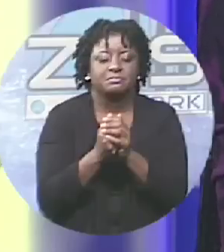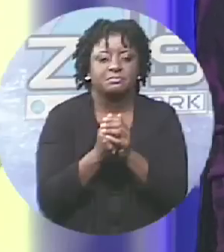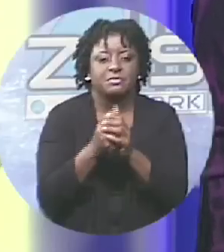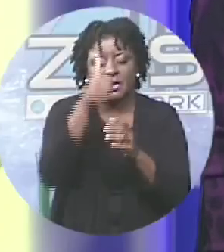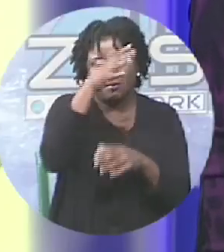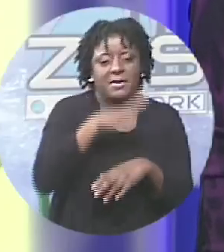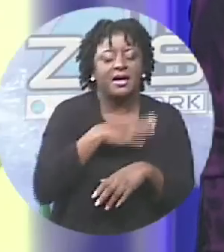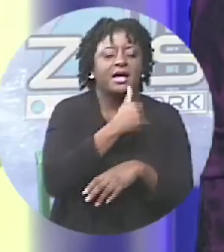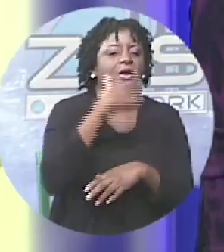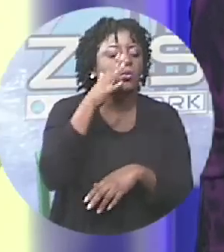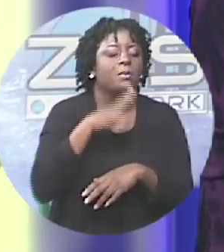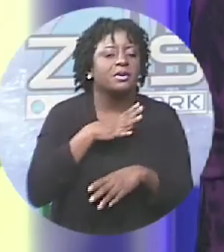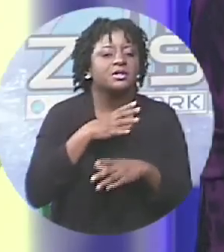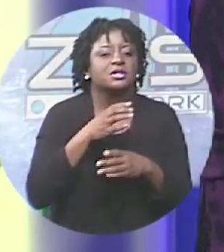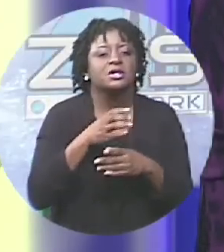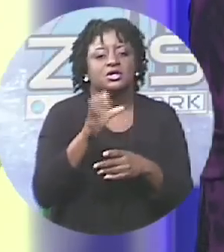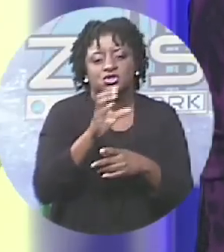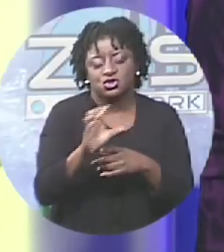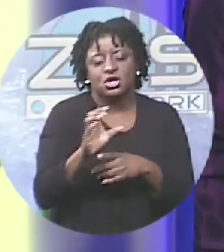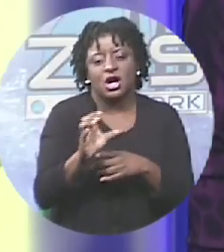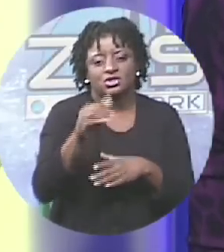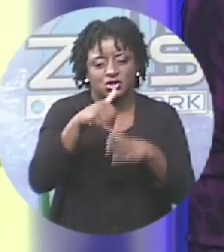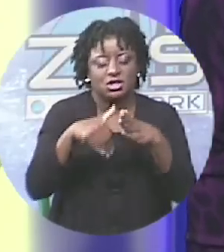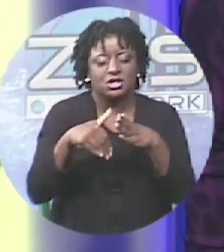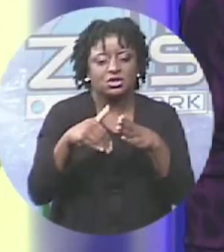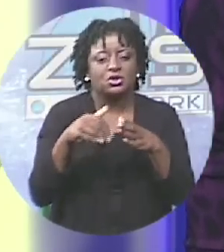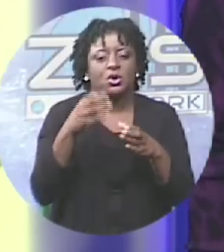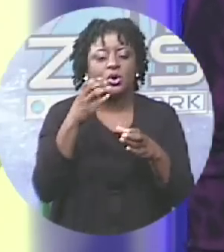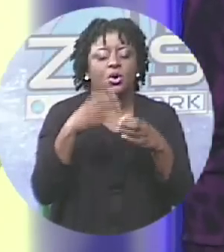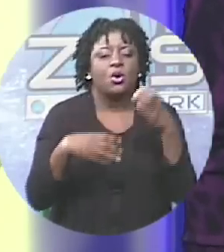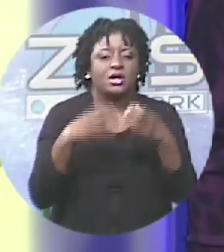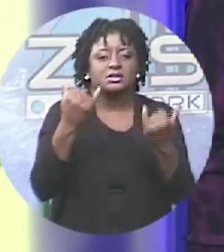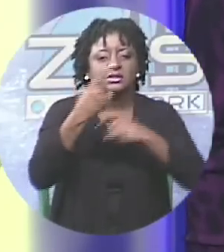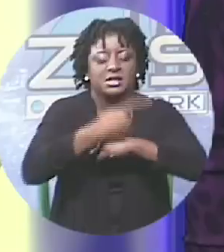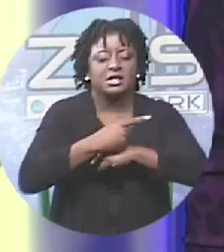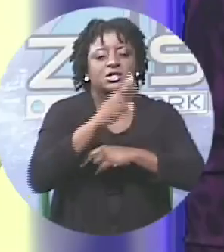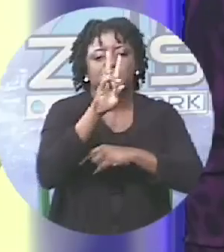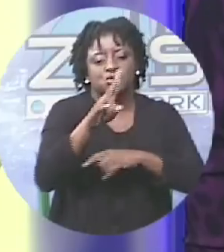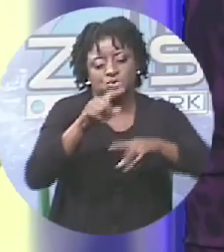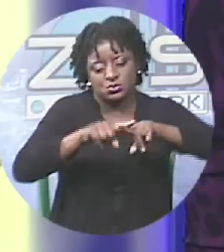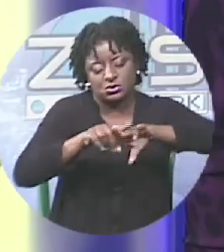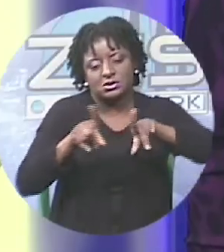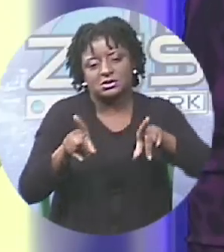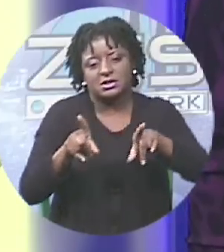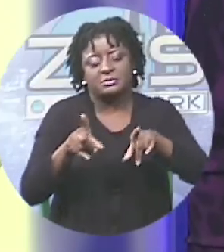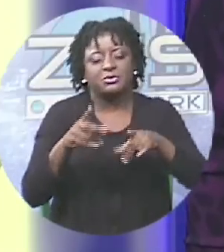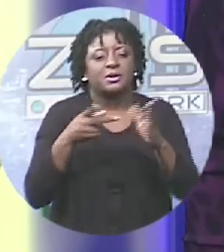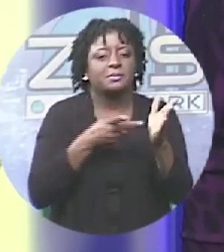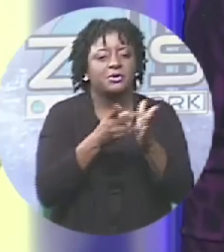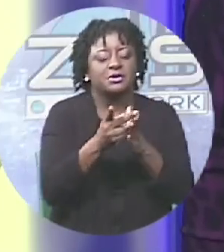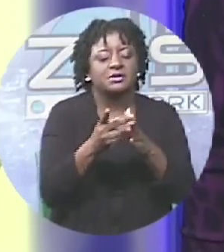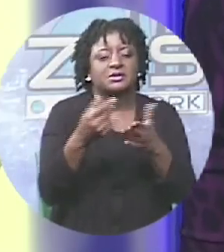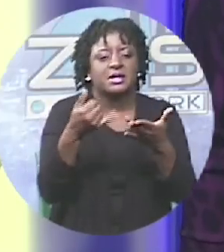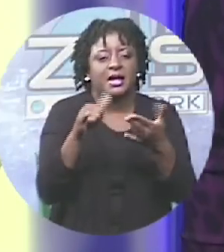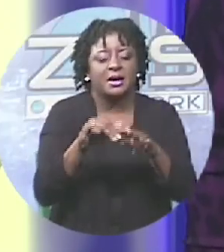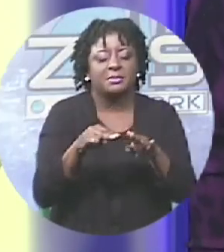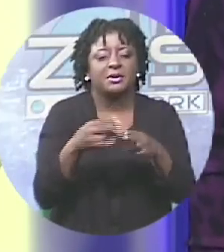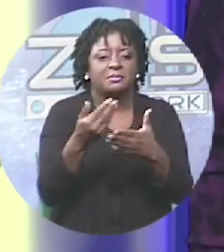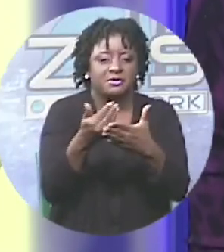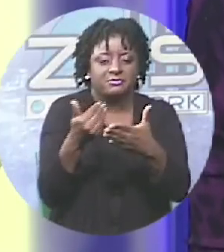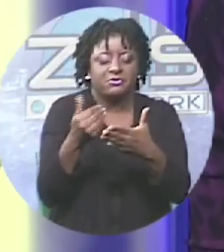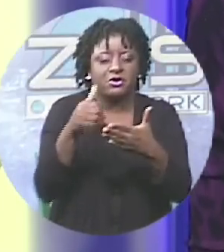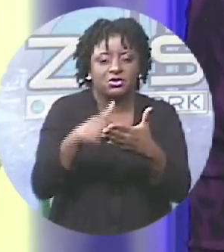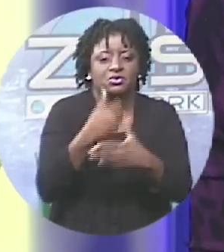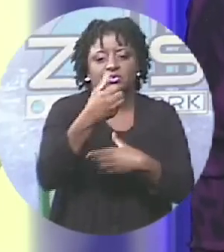A man and a woman were charged before the courts today with two separate murders that occurred before the new year. Our Cleopatra Murphy tells us about